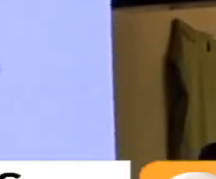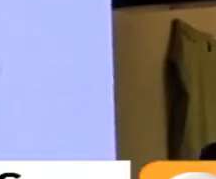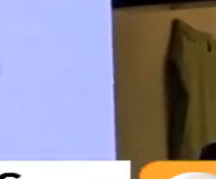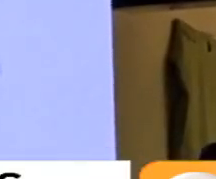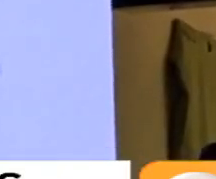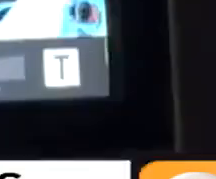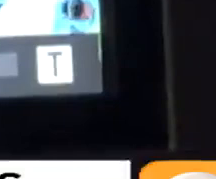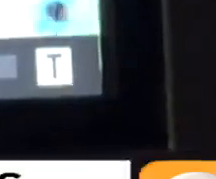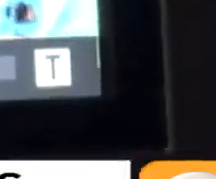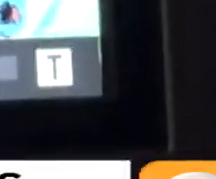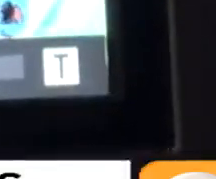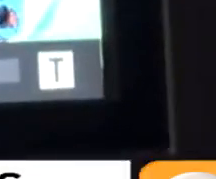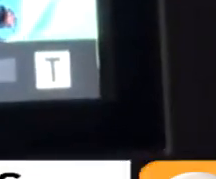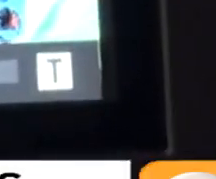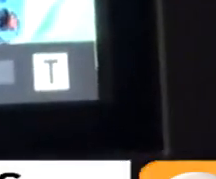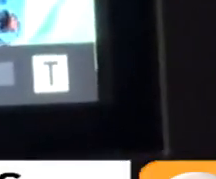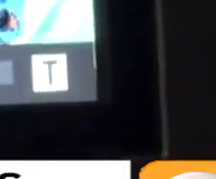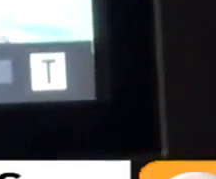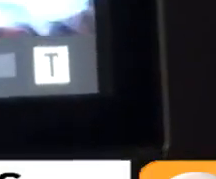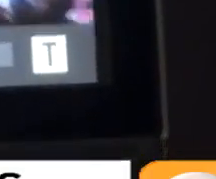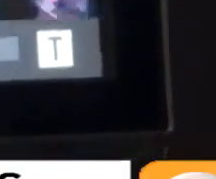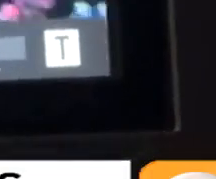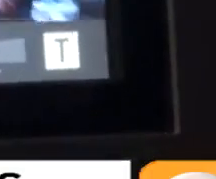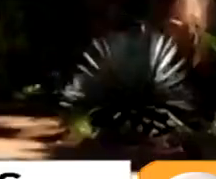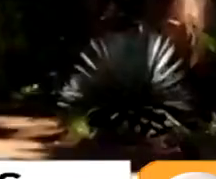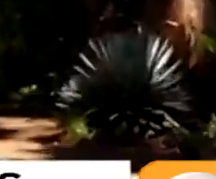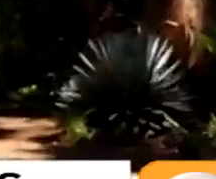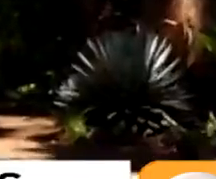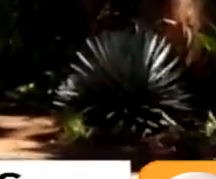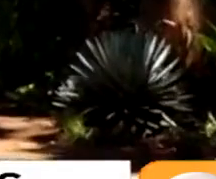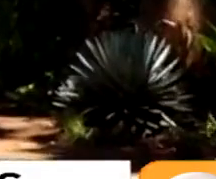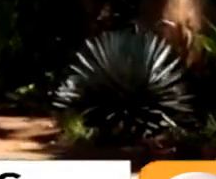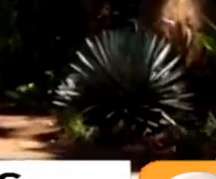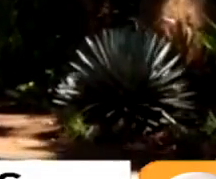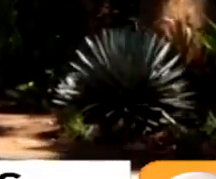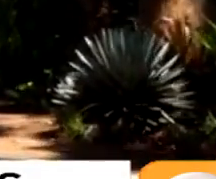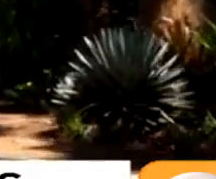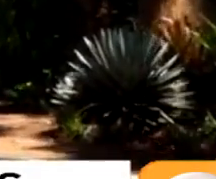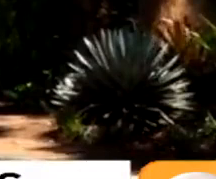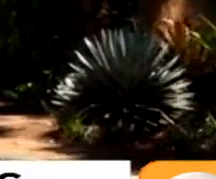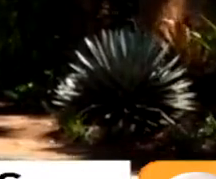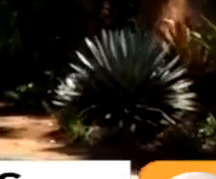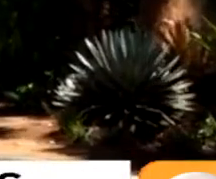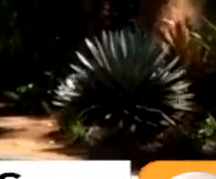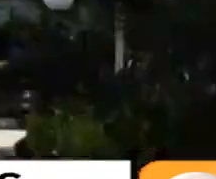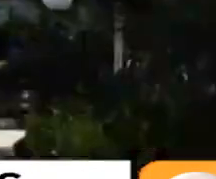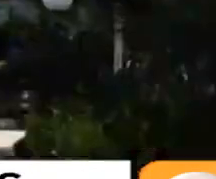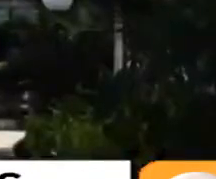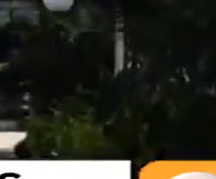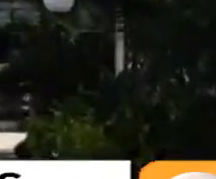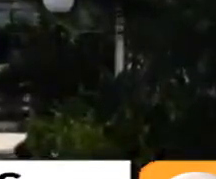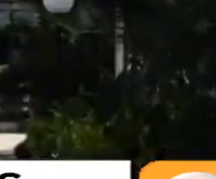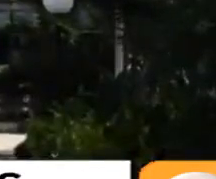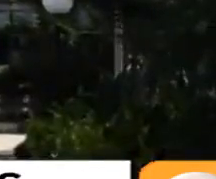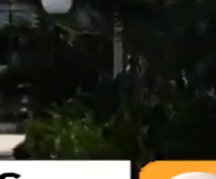mobile and internet connectivity challenges. According to IEBC, the Communications Authority has advised them that 1,111